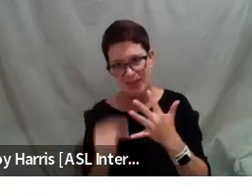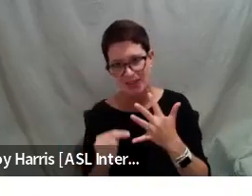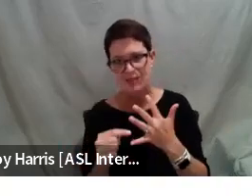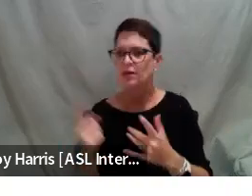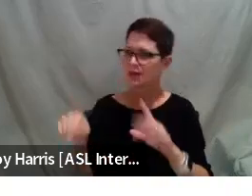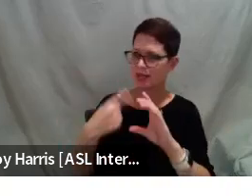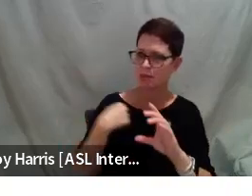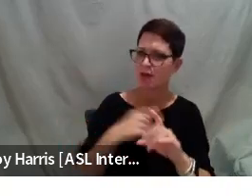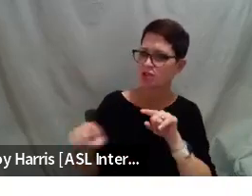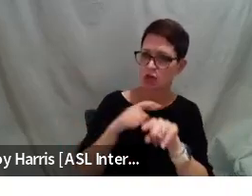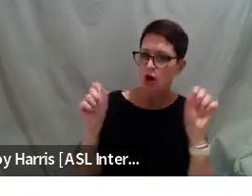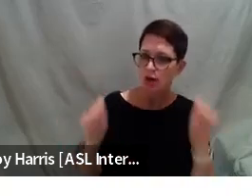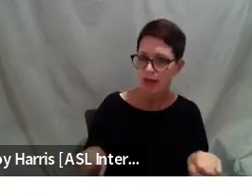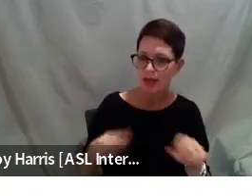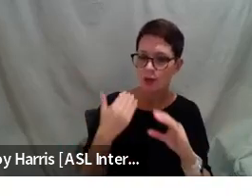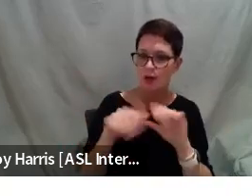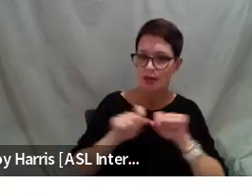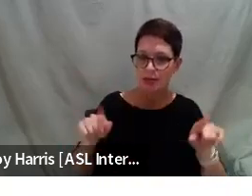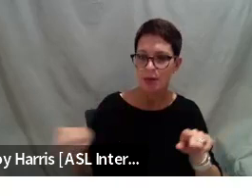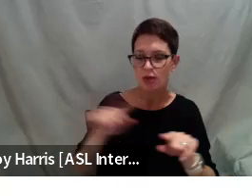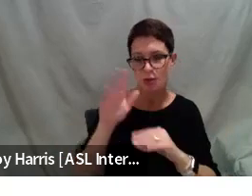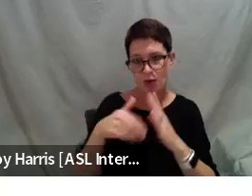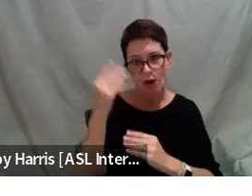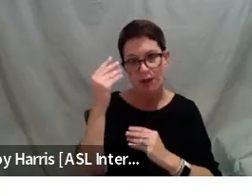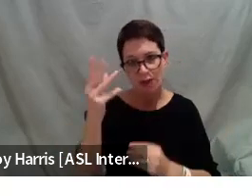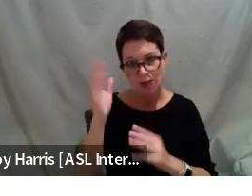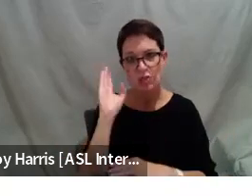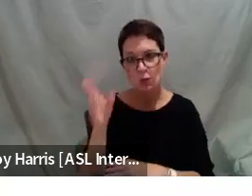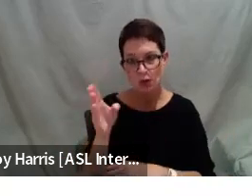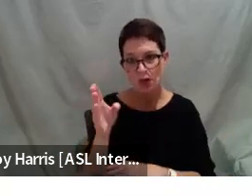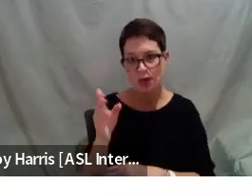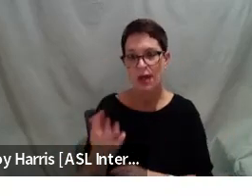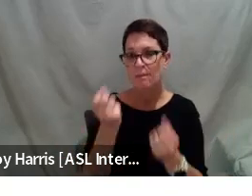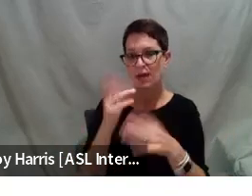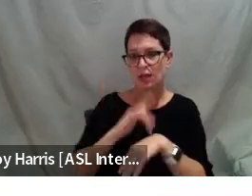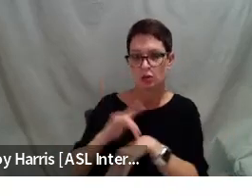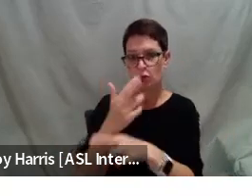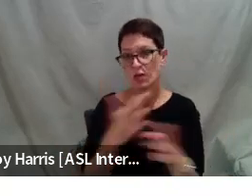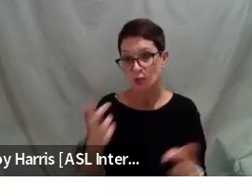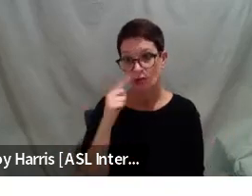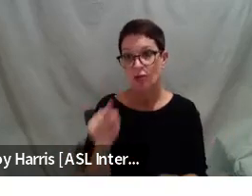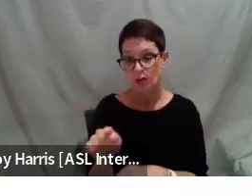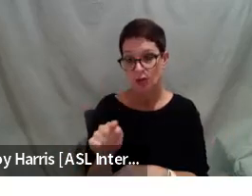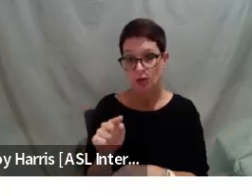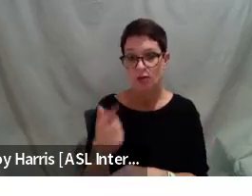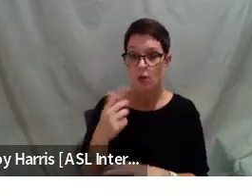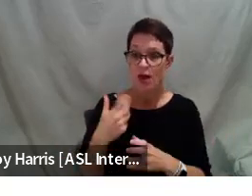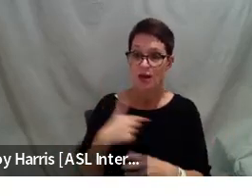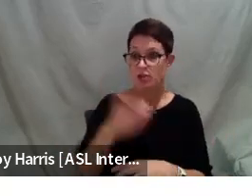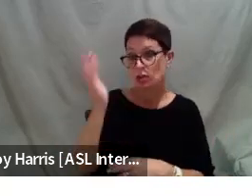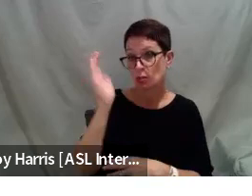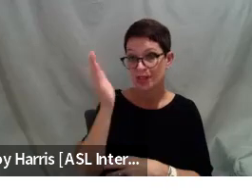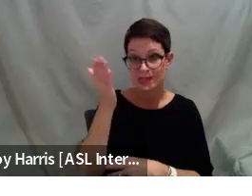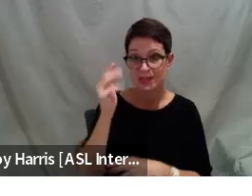And we will send you an email with a packet of information, lots of resources. And if you'd like us to do a